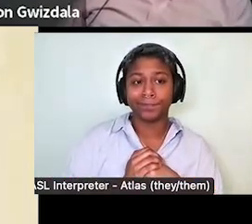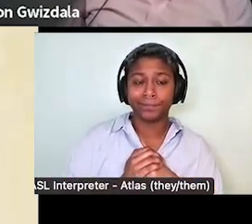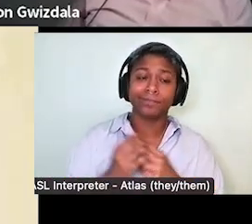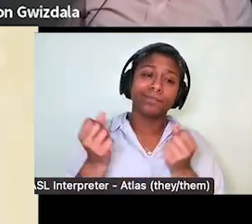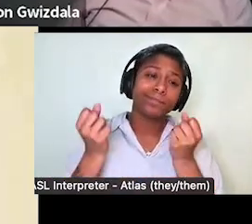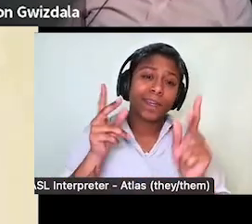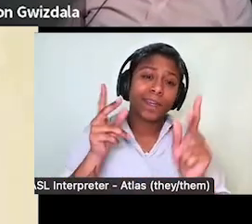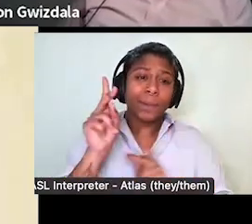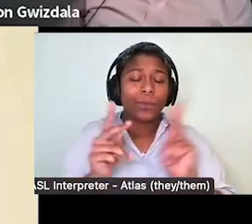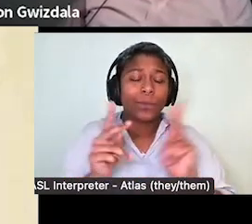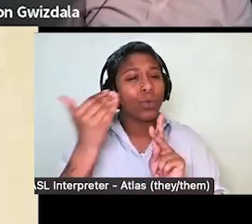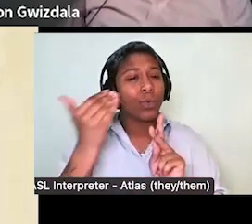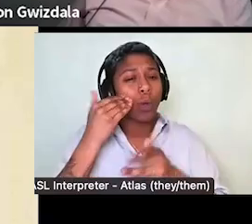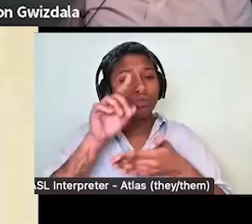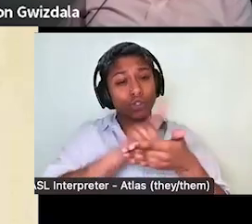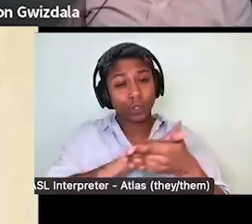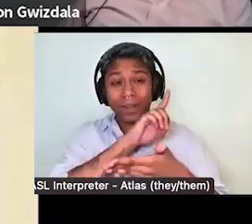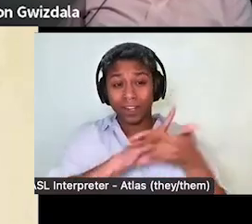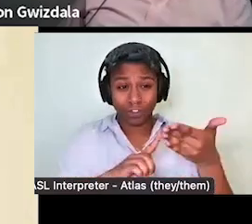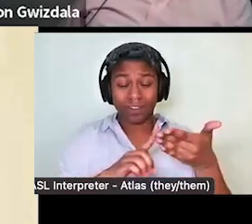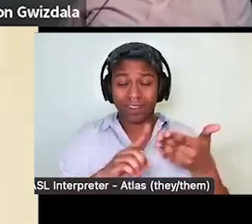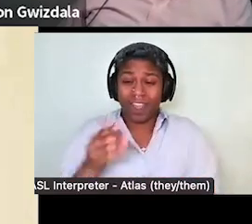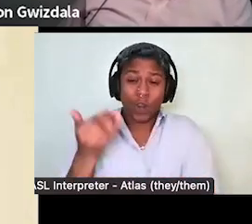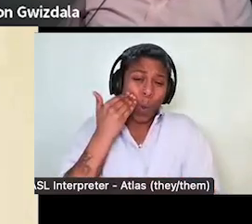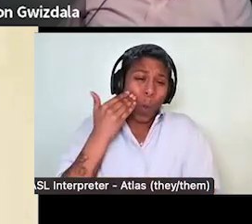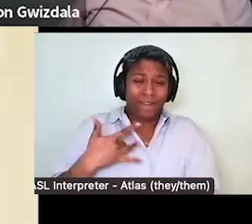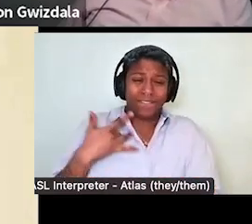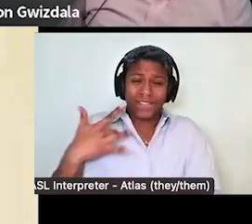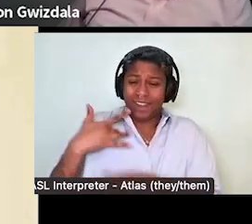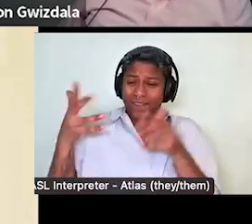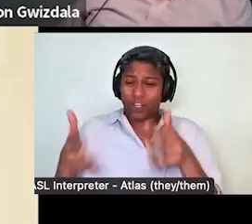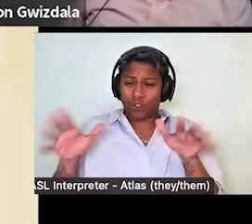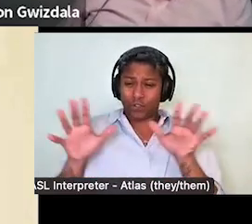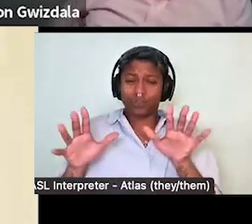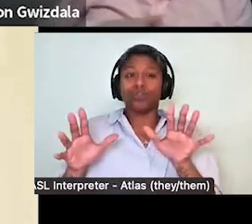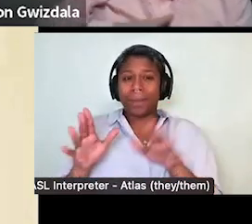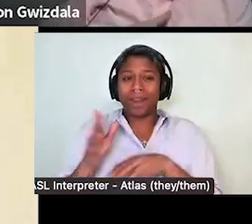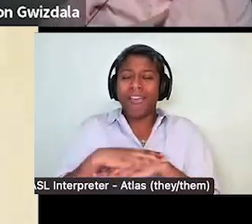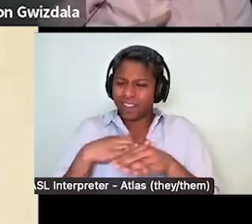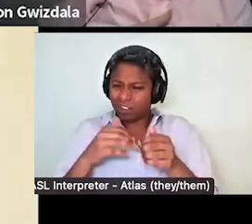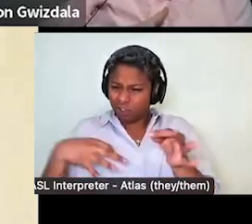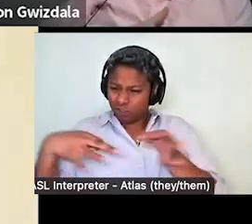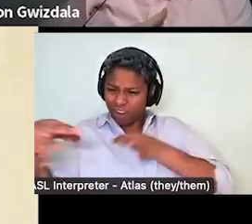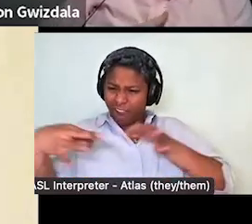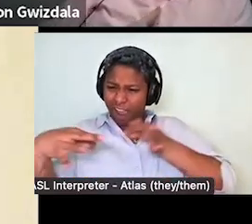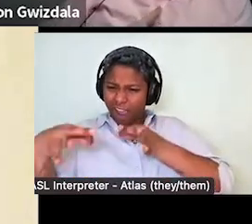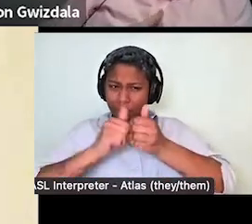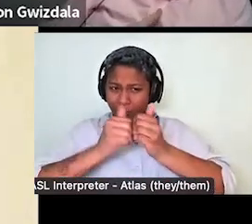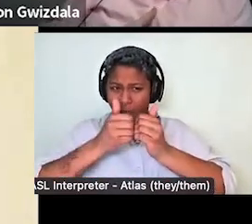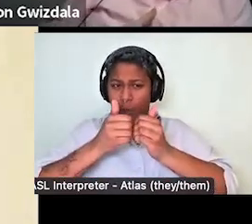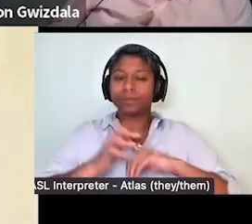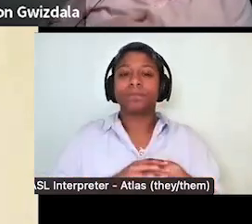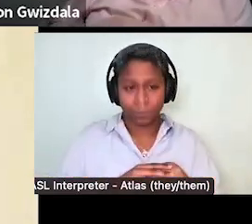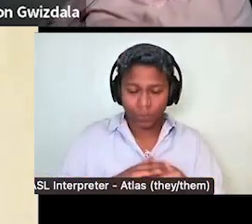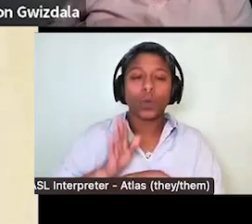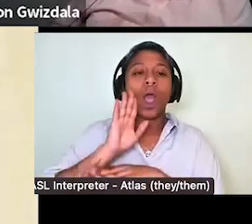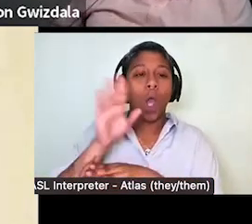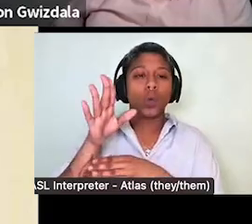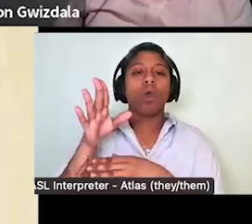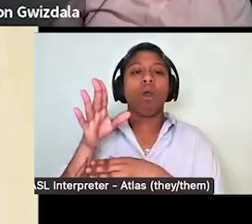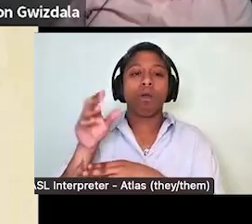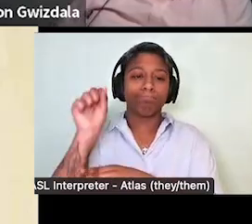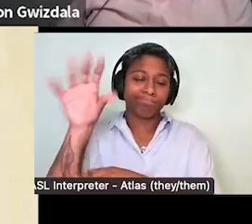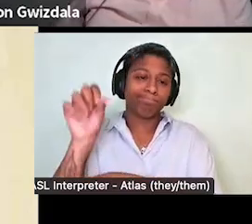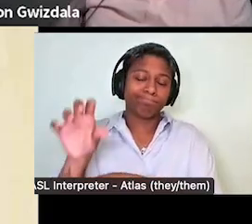discrimination feels like, but they don't really know how to describe it. So let me tell you about the various different forms of discrimination, and then we'll open it